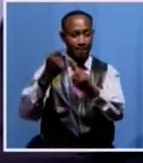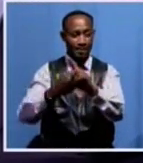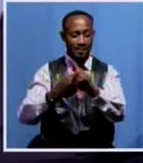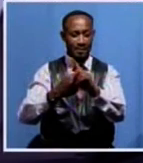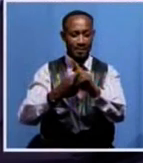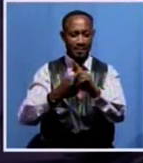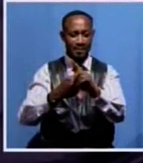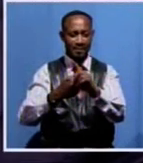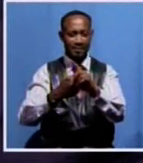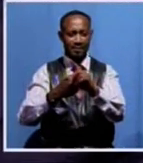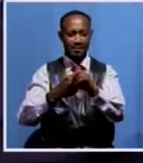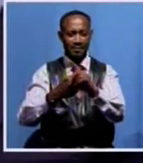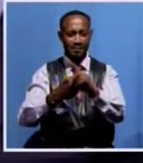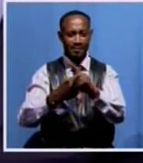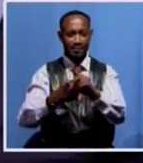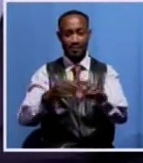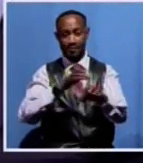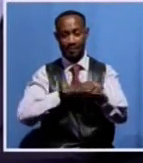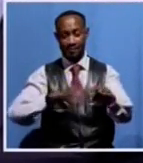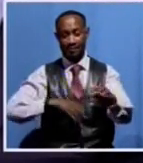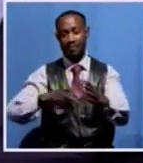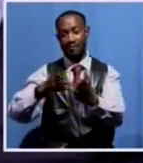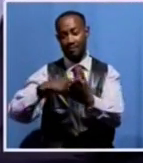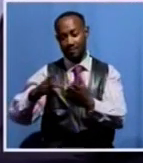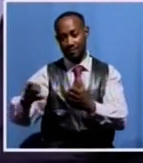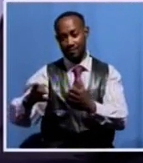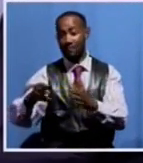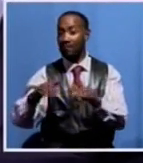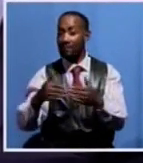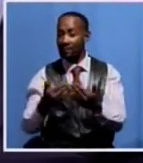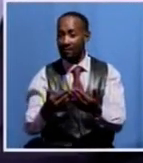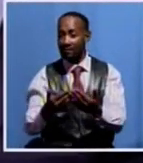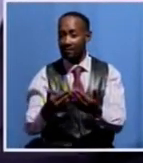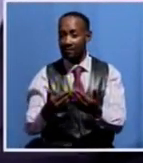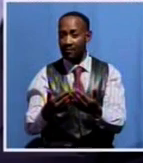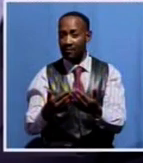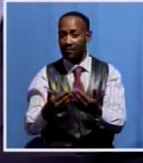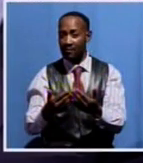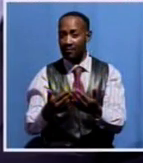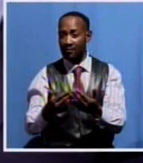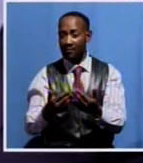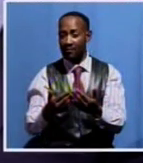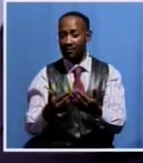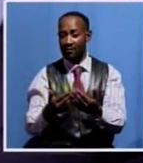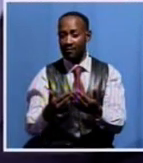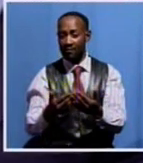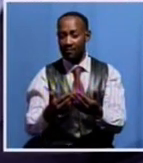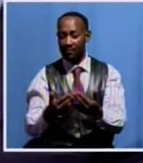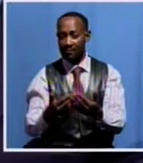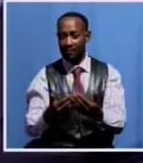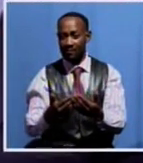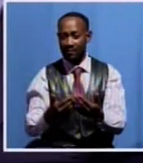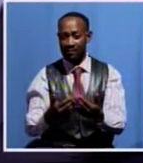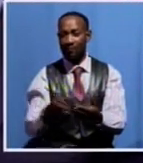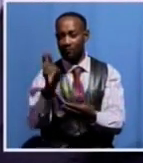in the form of corporate tax is paid as a result of working out all your costs, your revenue and your costs, and then